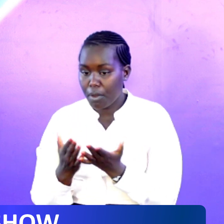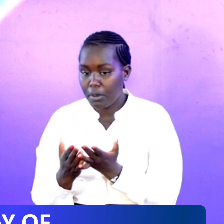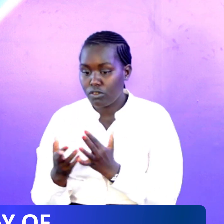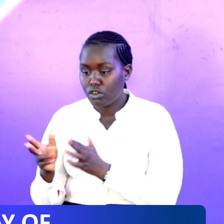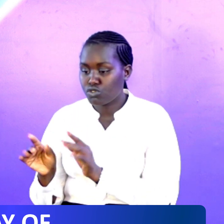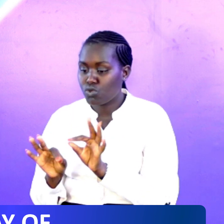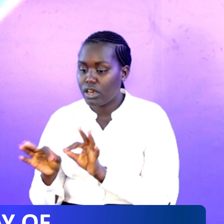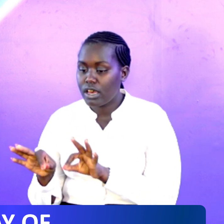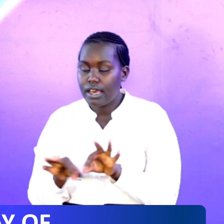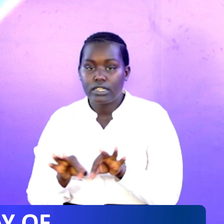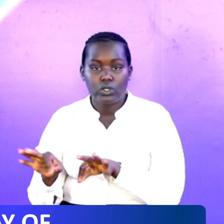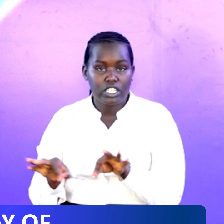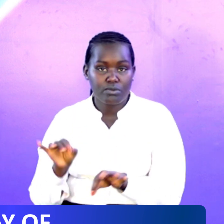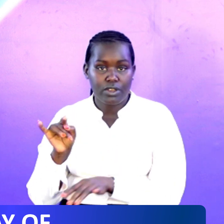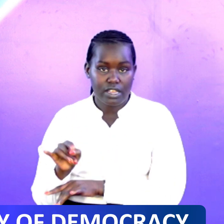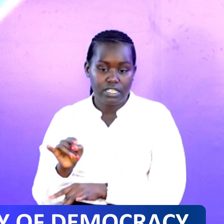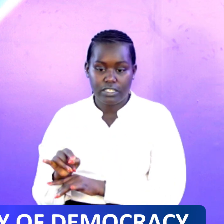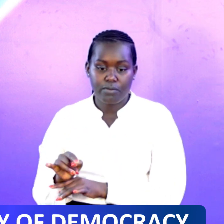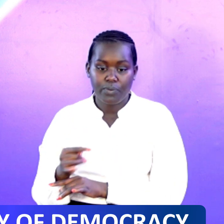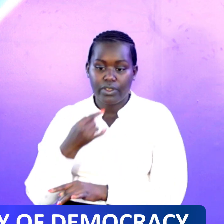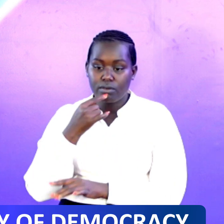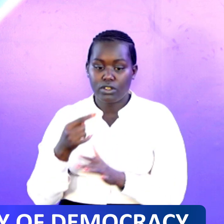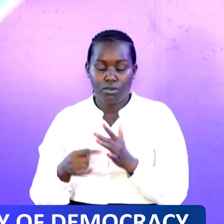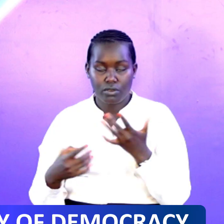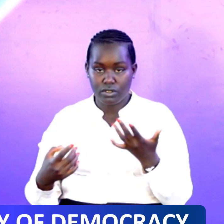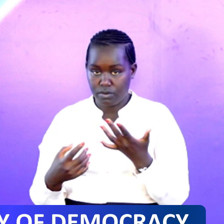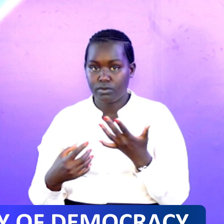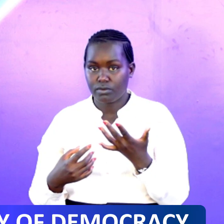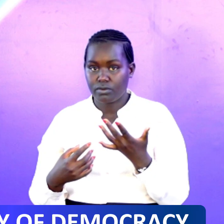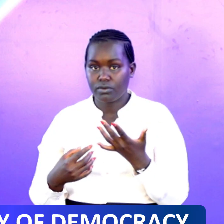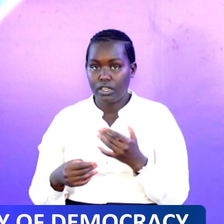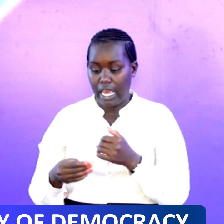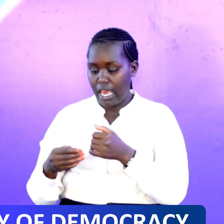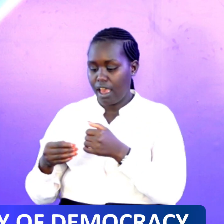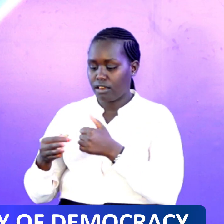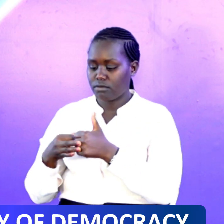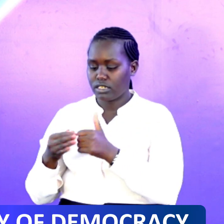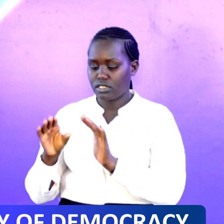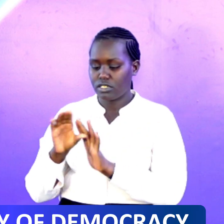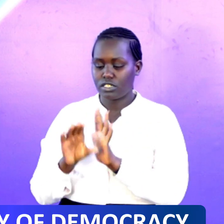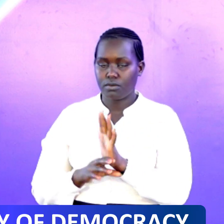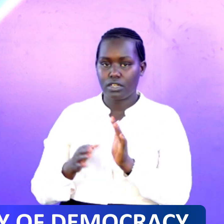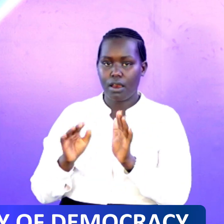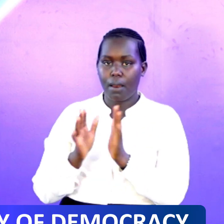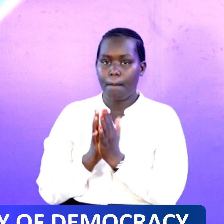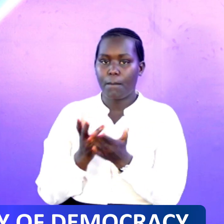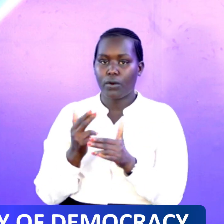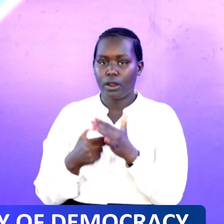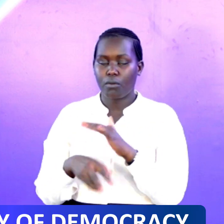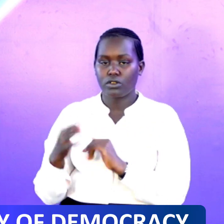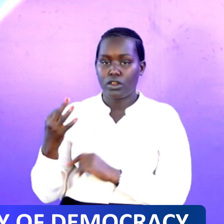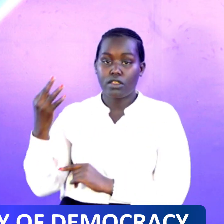And I'm not writing it because of this day. Actually, I've actually drafted, it's going to have like 8 chapters. The book is called The